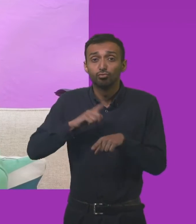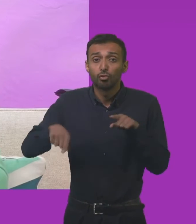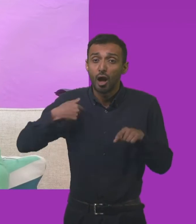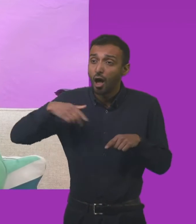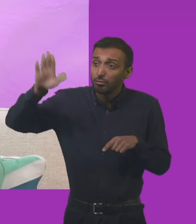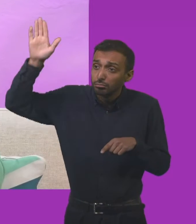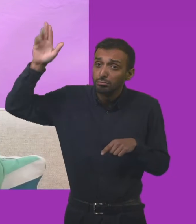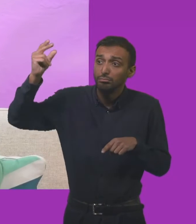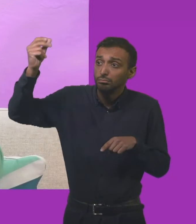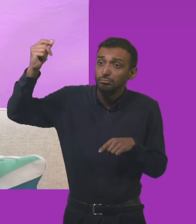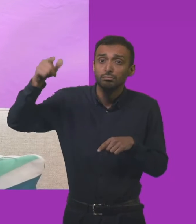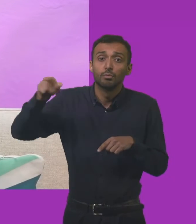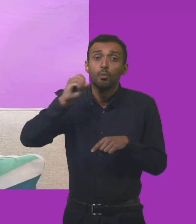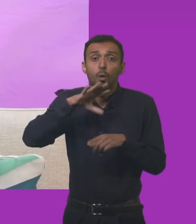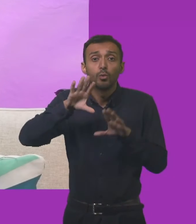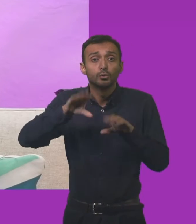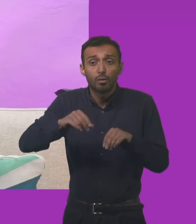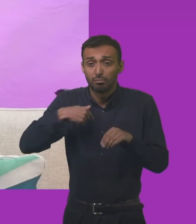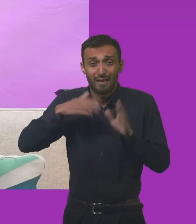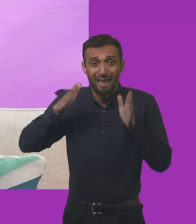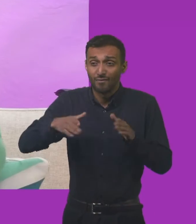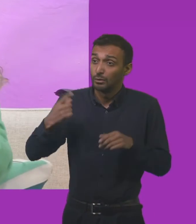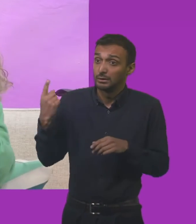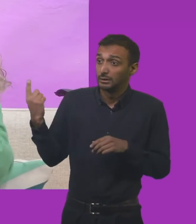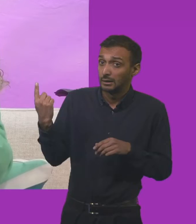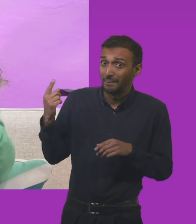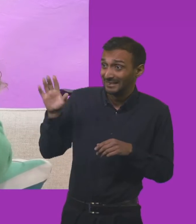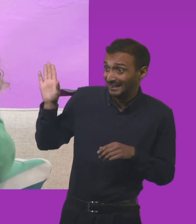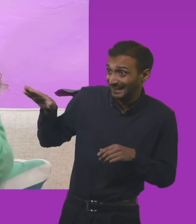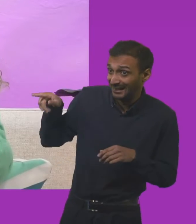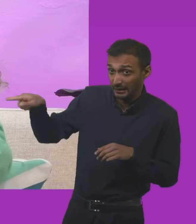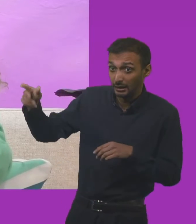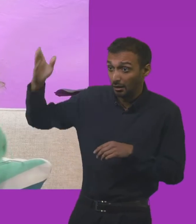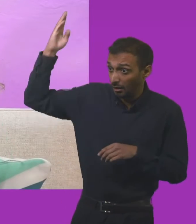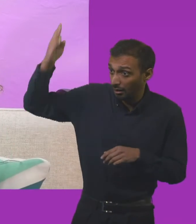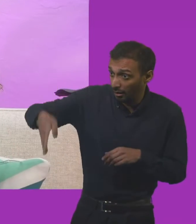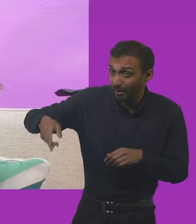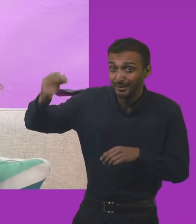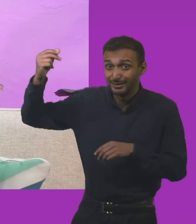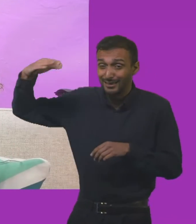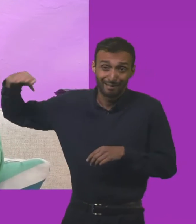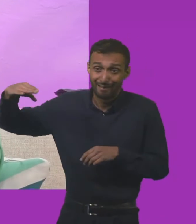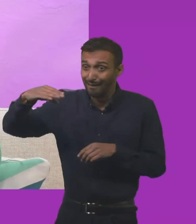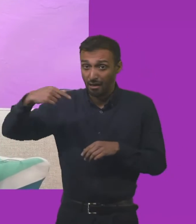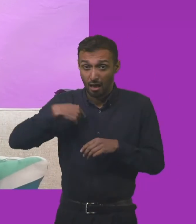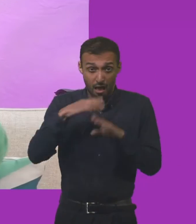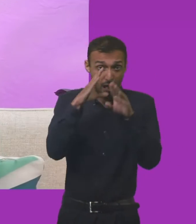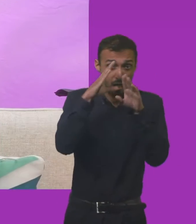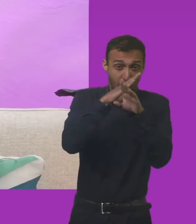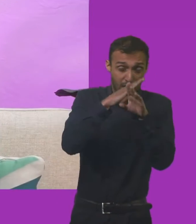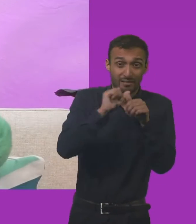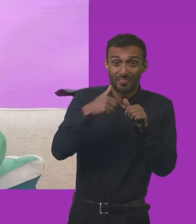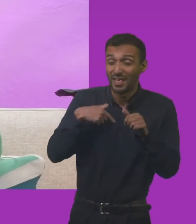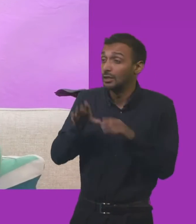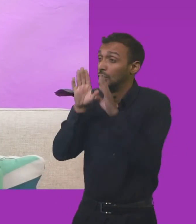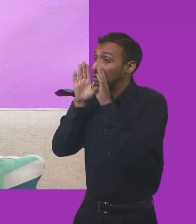stop. I have to get somebody else to wave the taxi down. I hide. Then the taxi stops. I'm like, open the door. And then they'll open the door and I'll